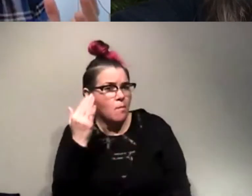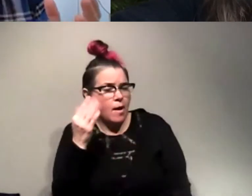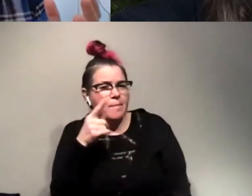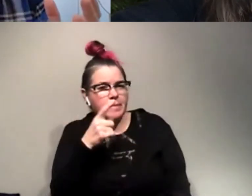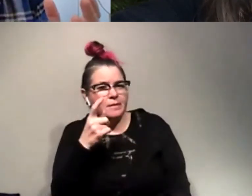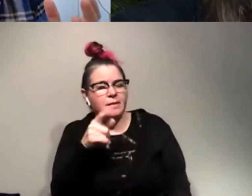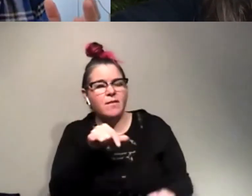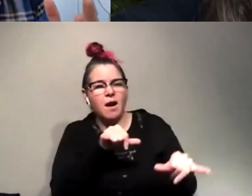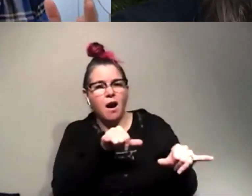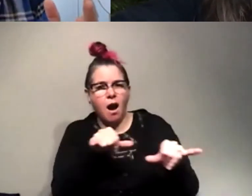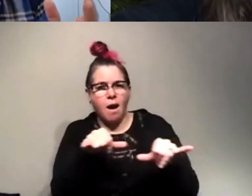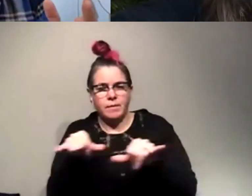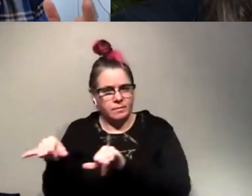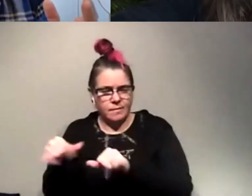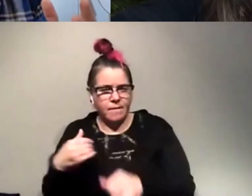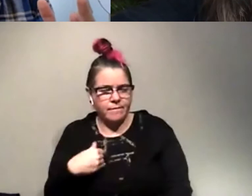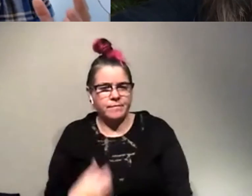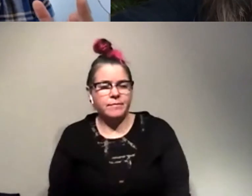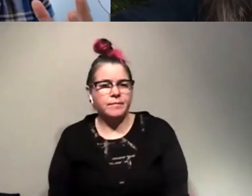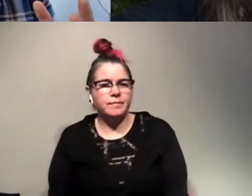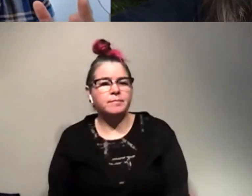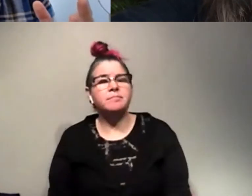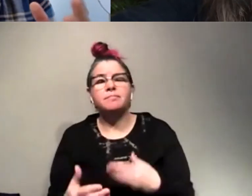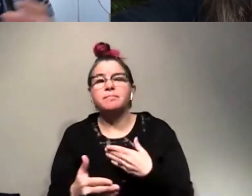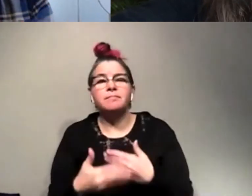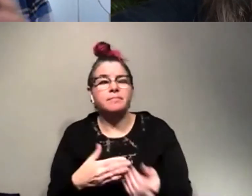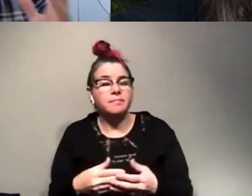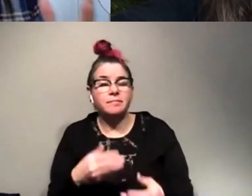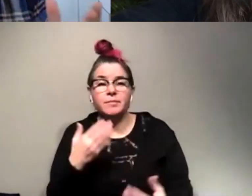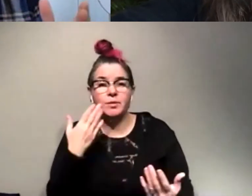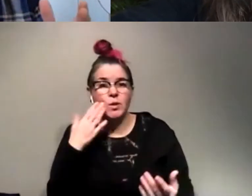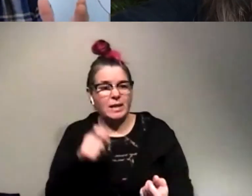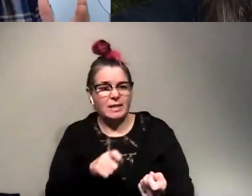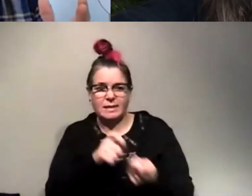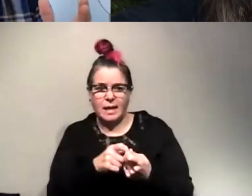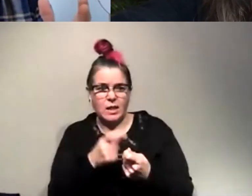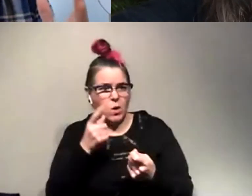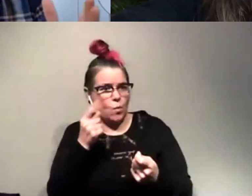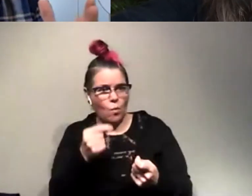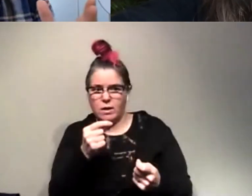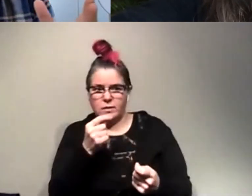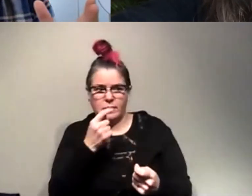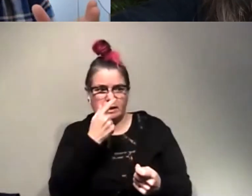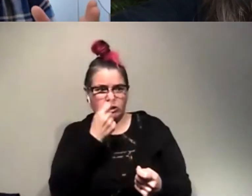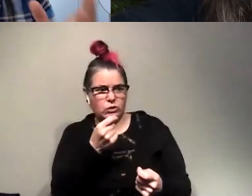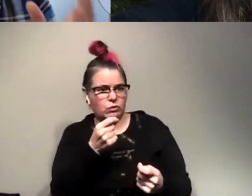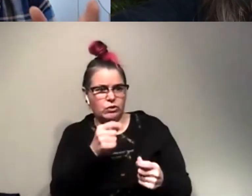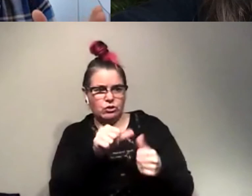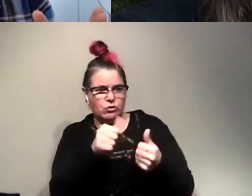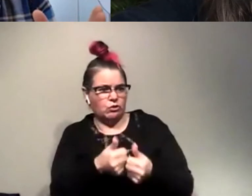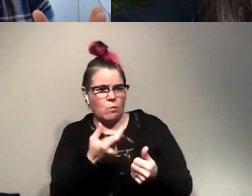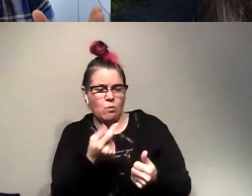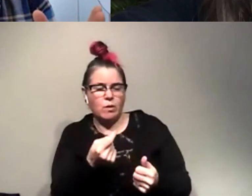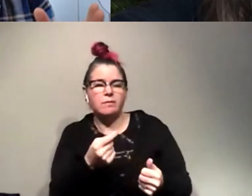thread. And even if you don't know what the shape of your interest is, there is a